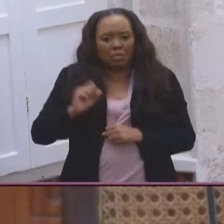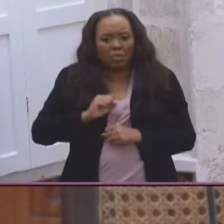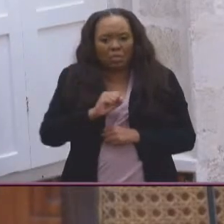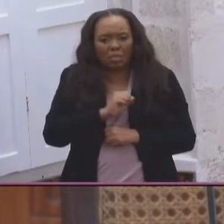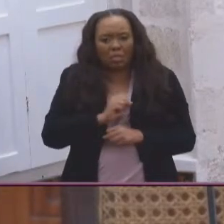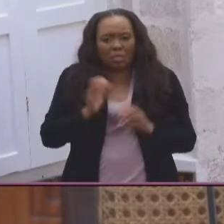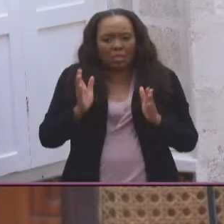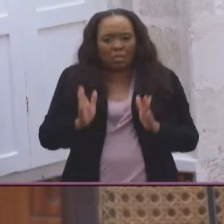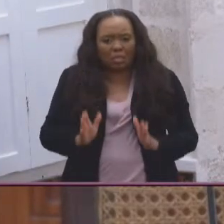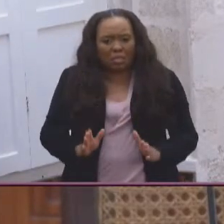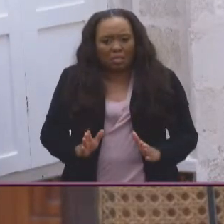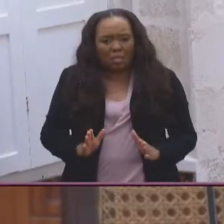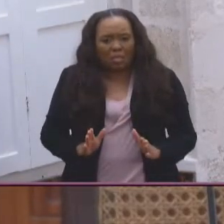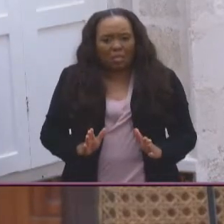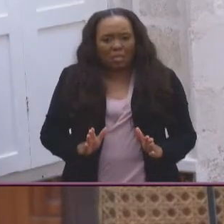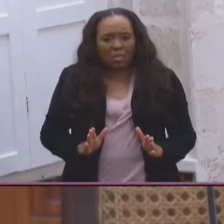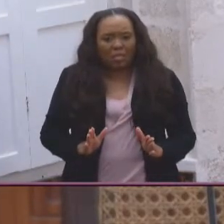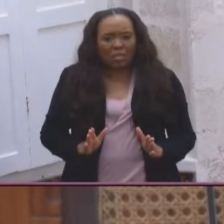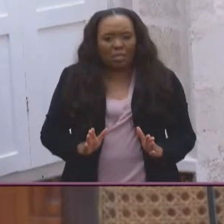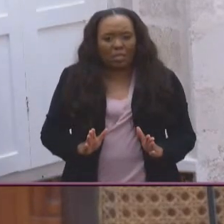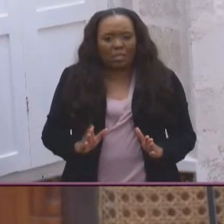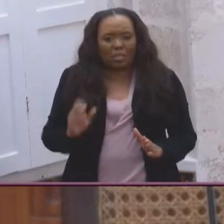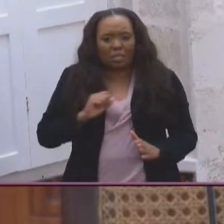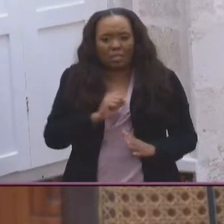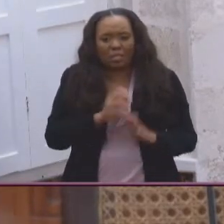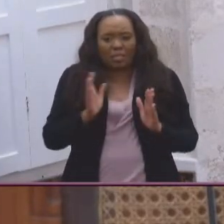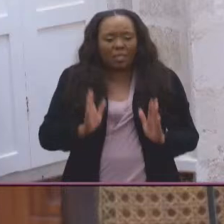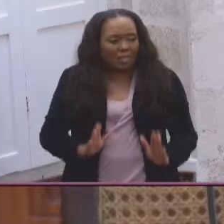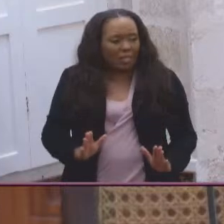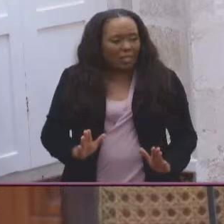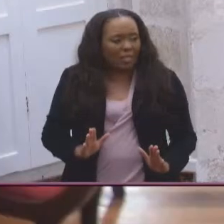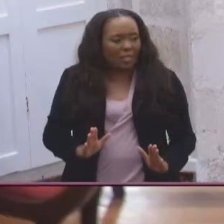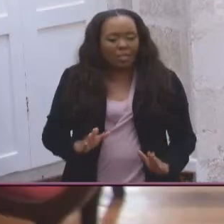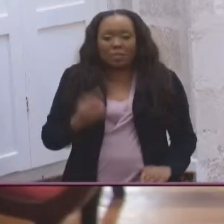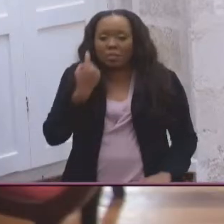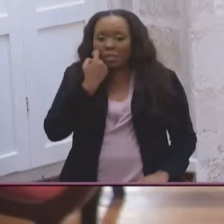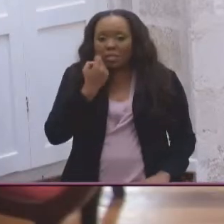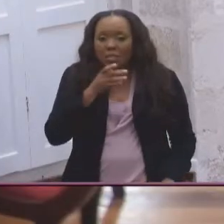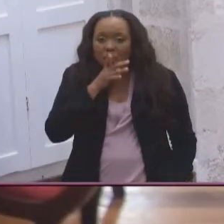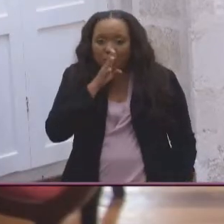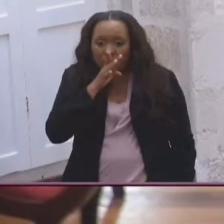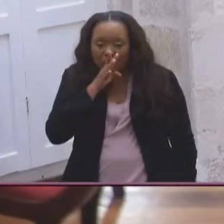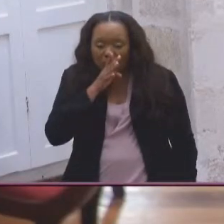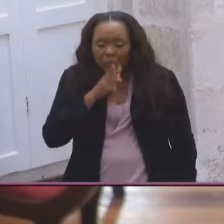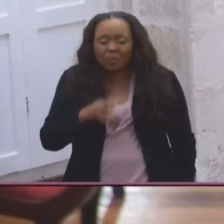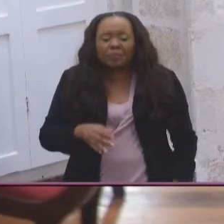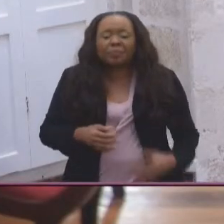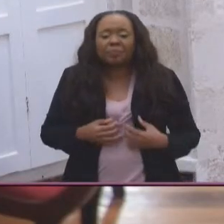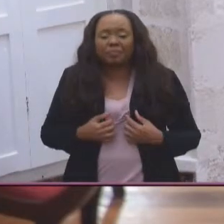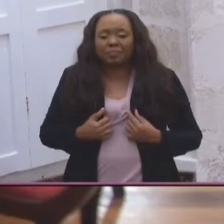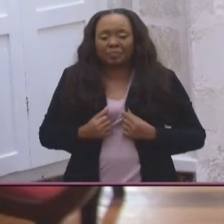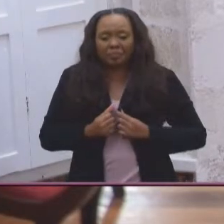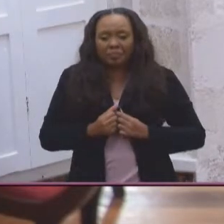who spoke before me. I nearly said Senator Fluffy, sir, but the Honourable Senator who spoke before me.